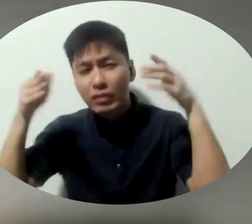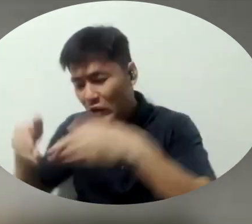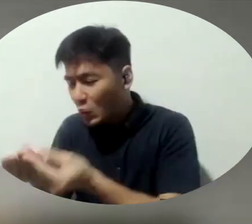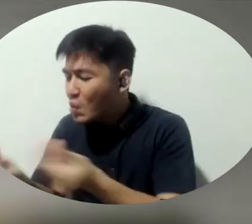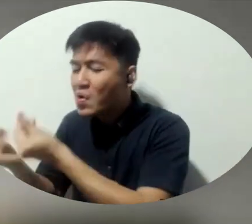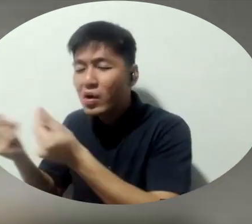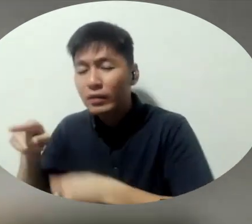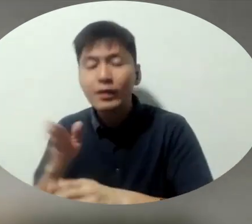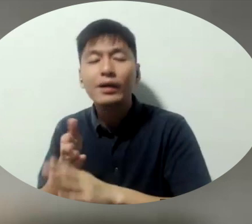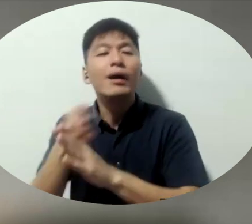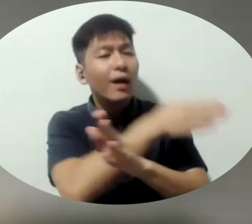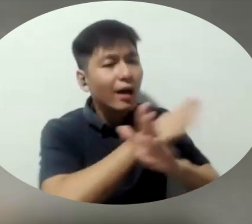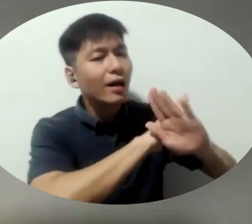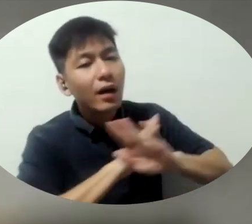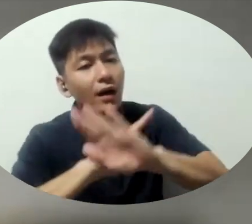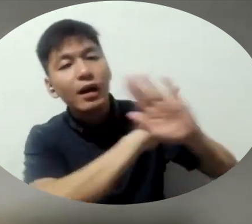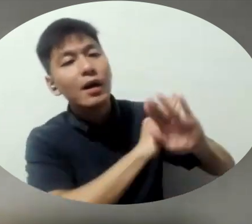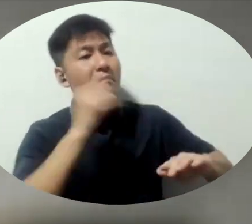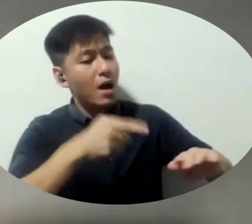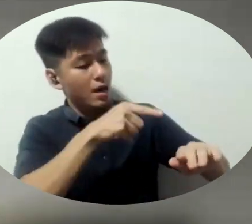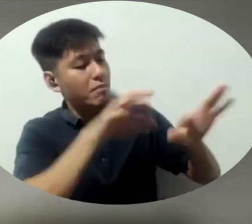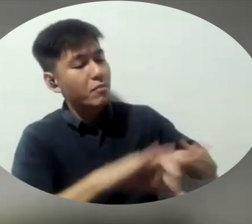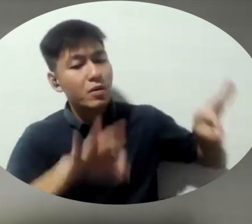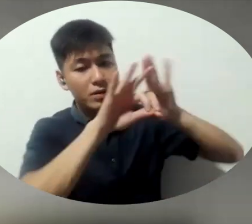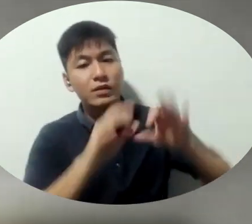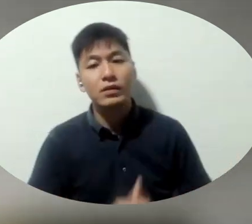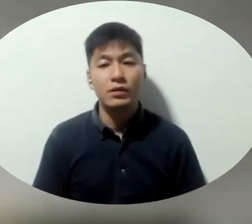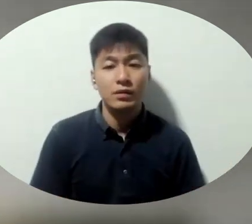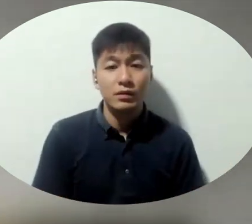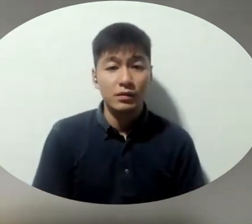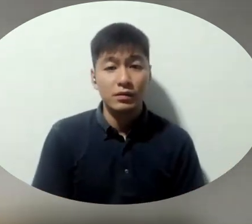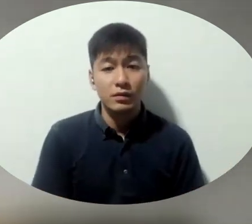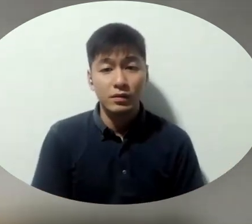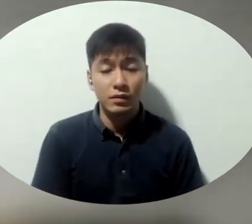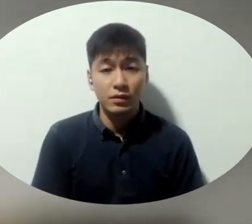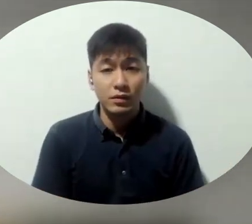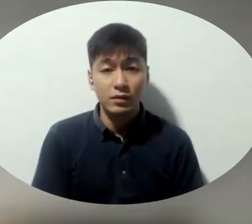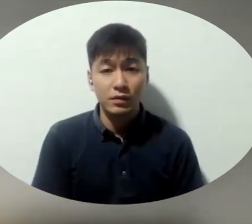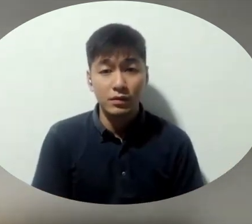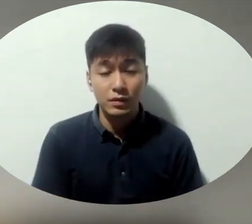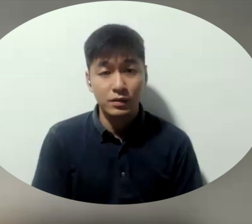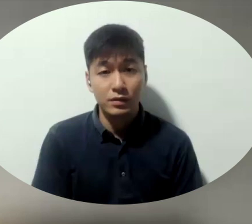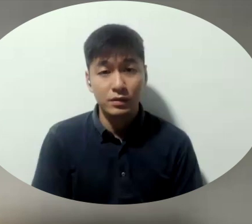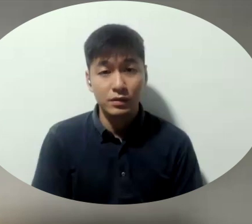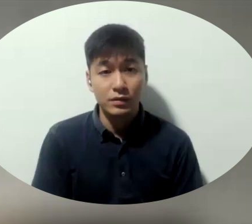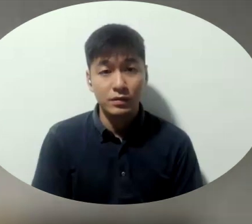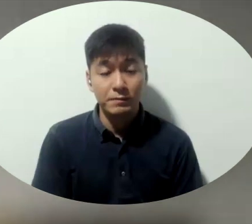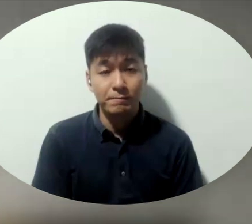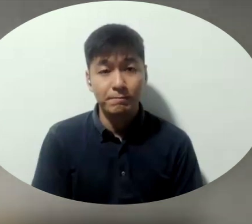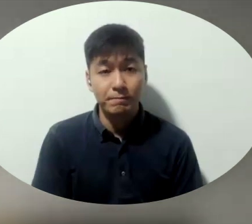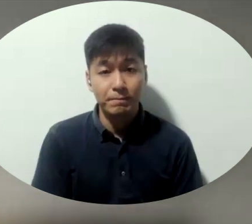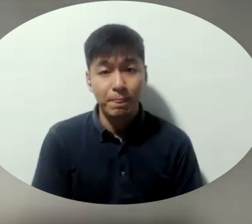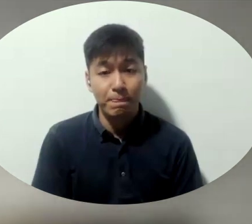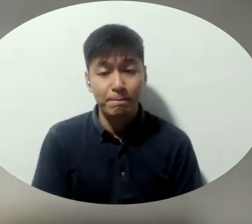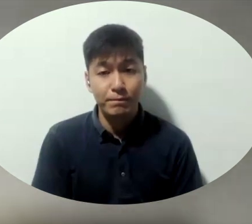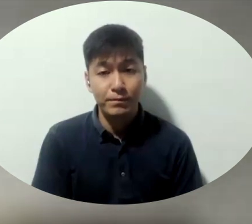functional screening, but when we give out cognitive screening, nobody ever comes forward. It's like what Elizabeth is